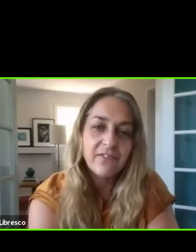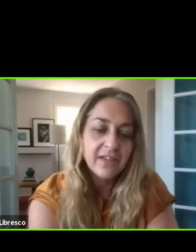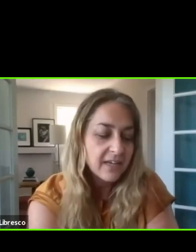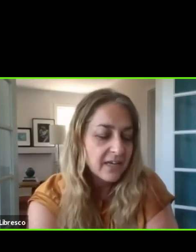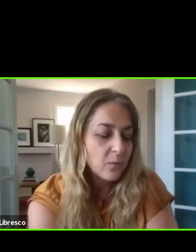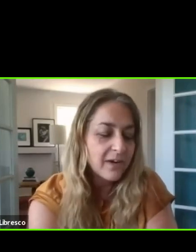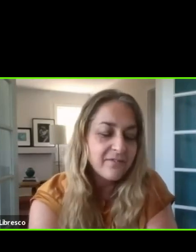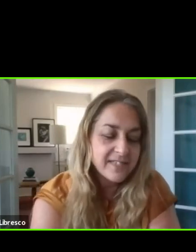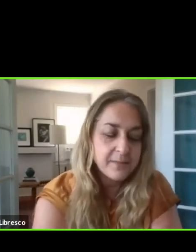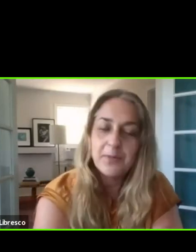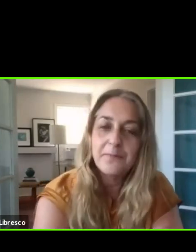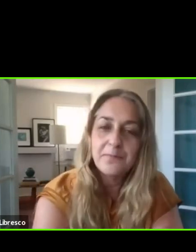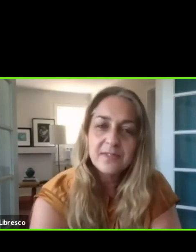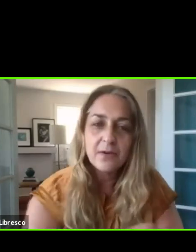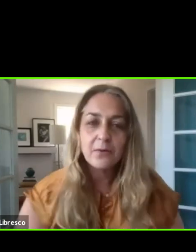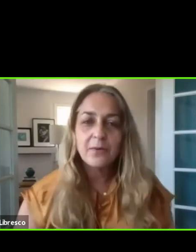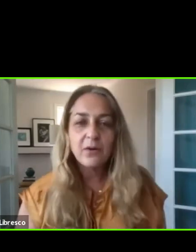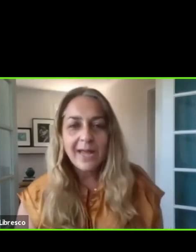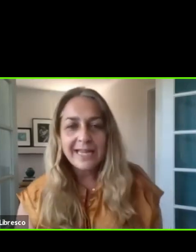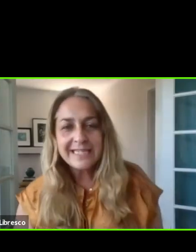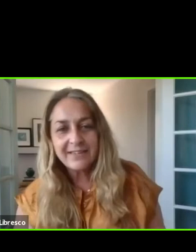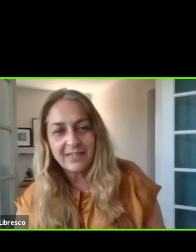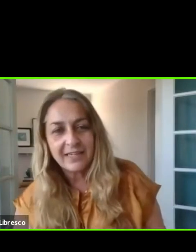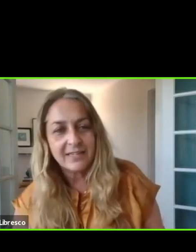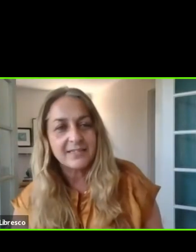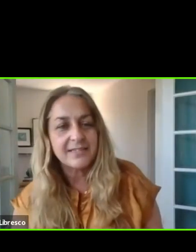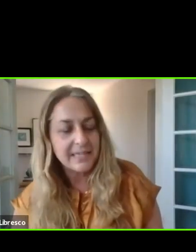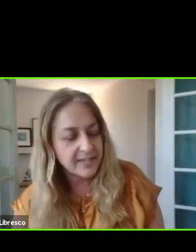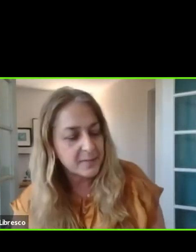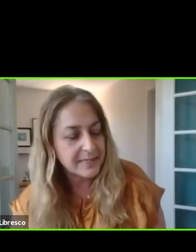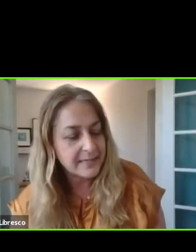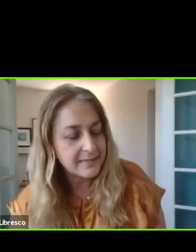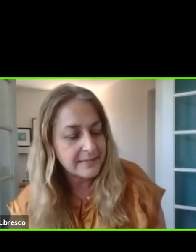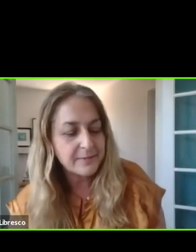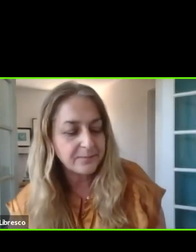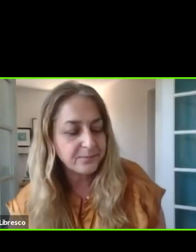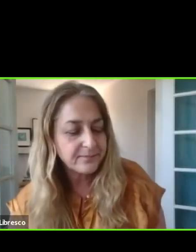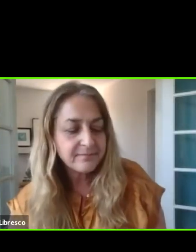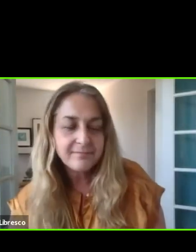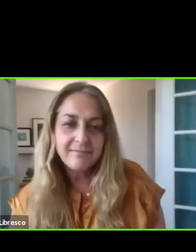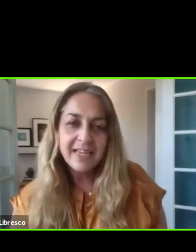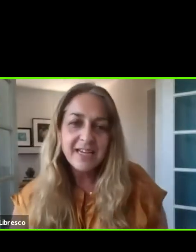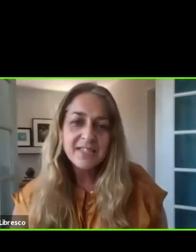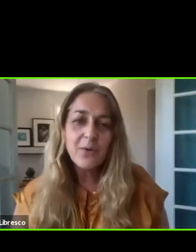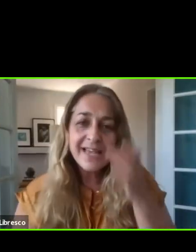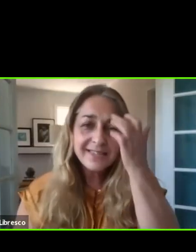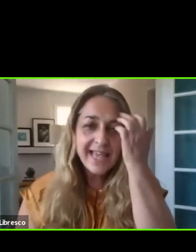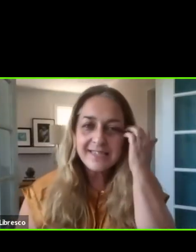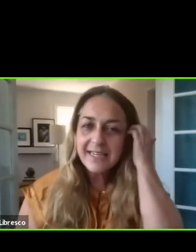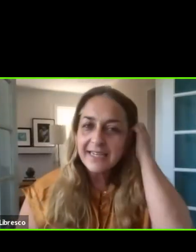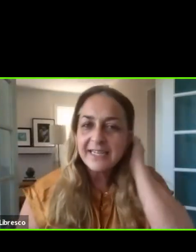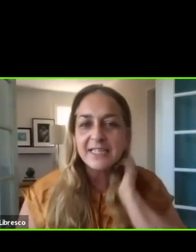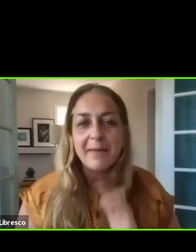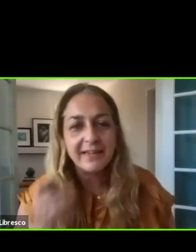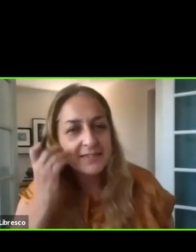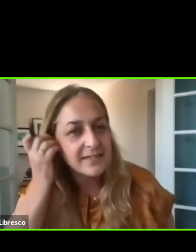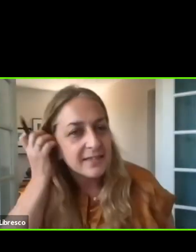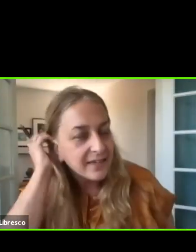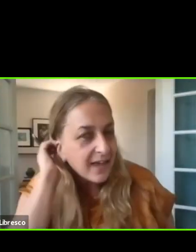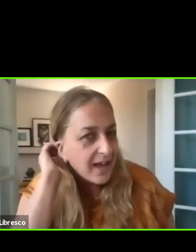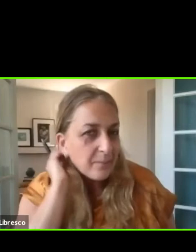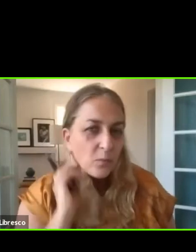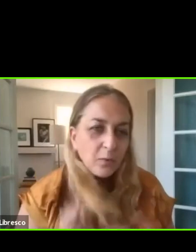self. We're invisible. So in a way, TV is serious business. So as Lexi